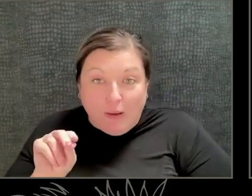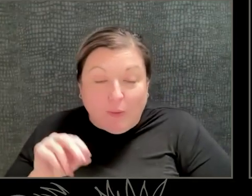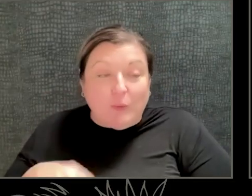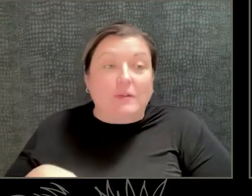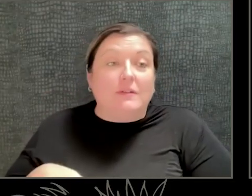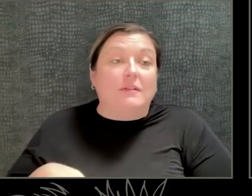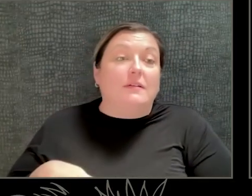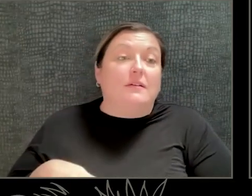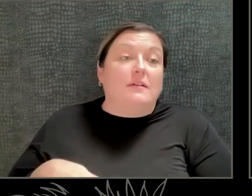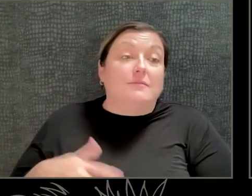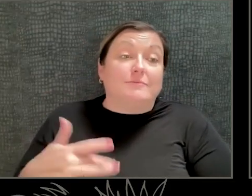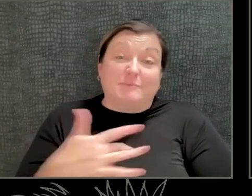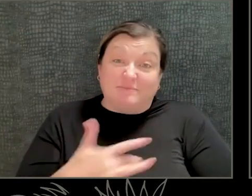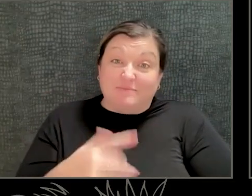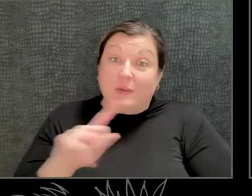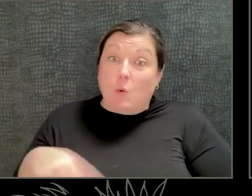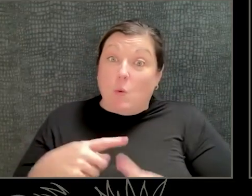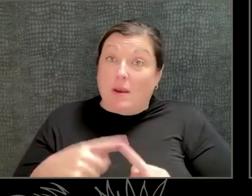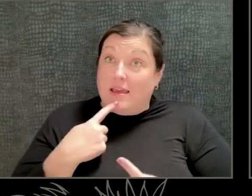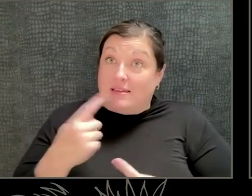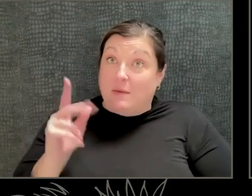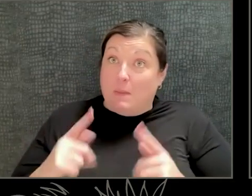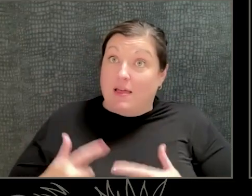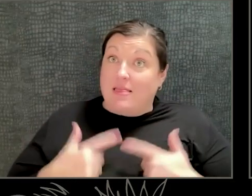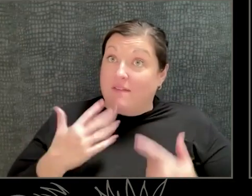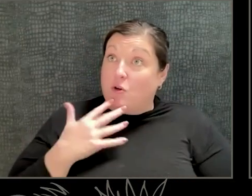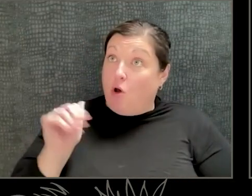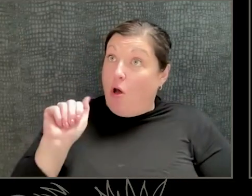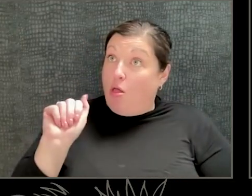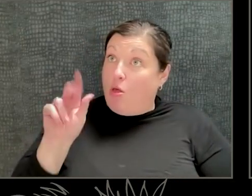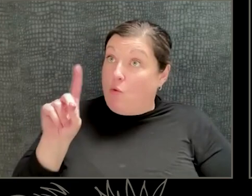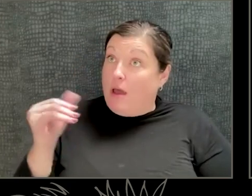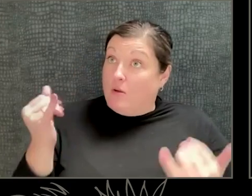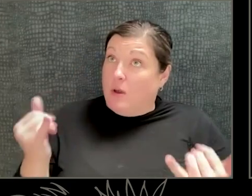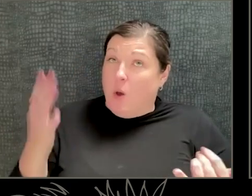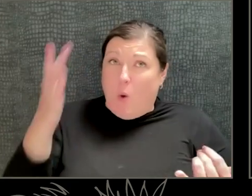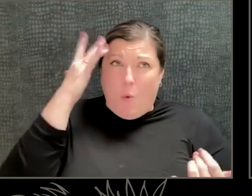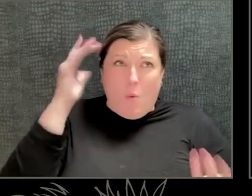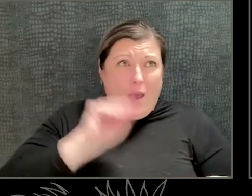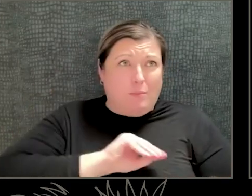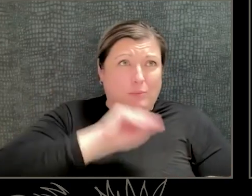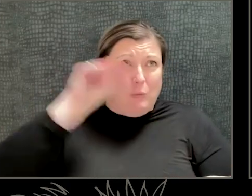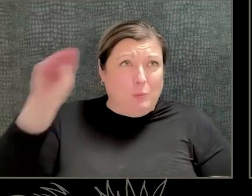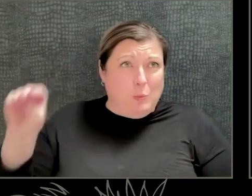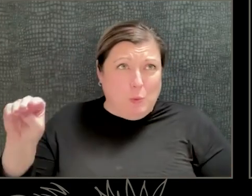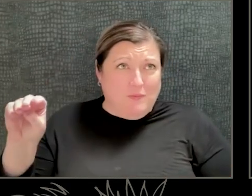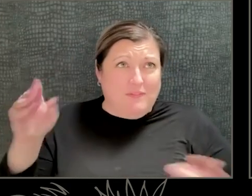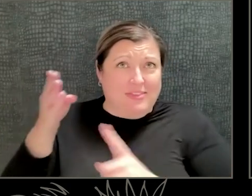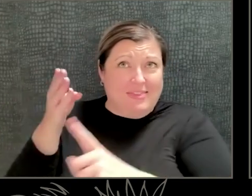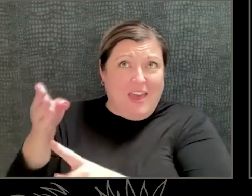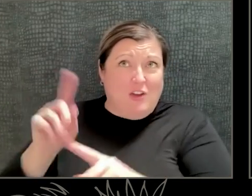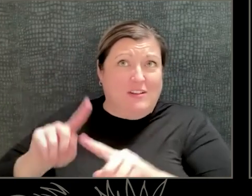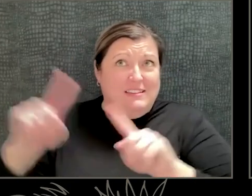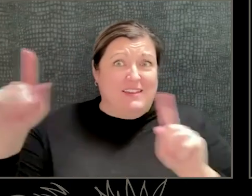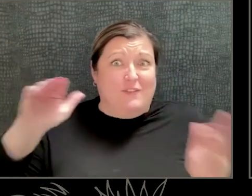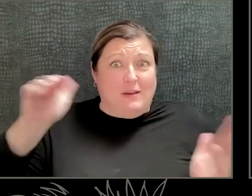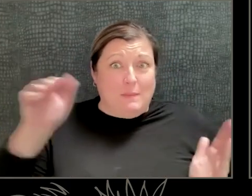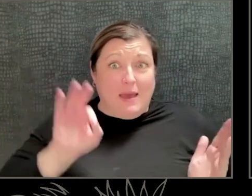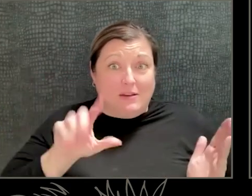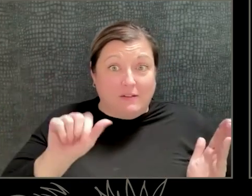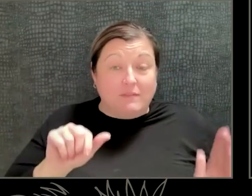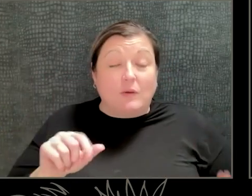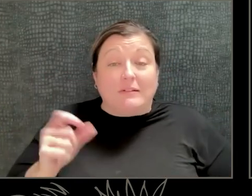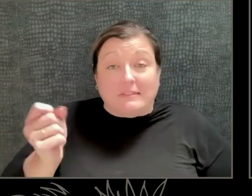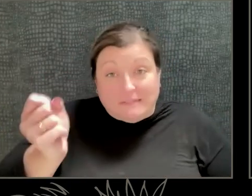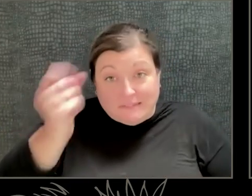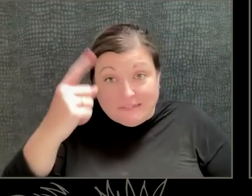Normally, whenever I tell people I live in Colorado now, they ask why I wanted to move to Colorado when it's so different from Florida. I